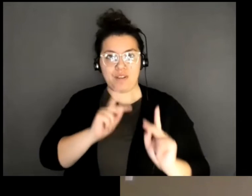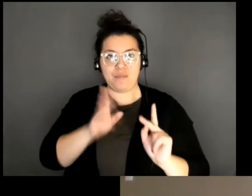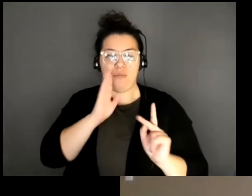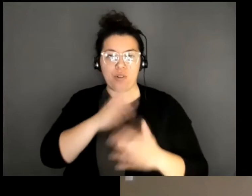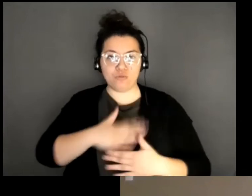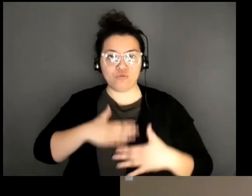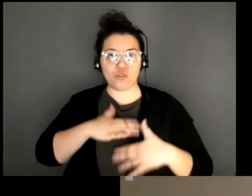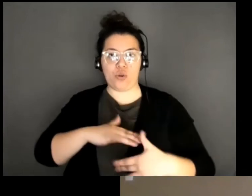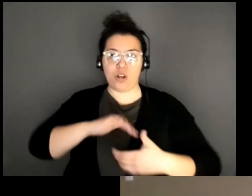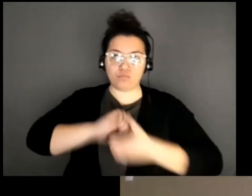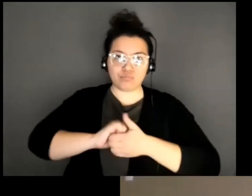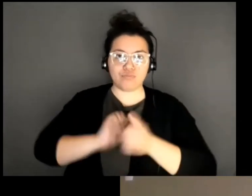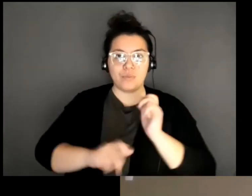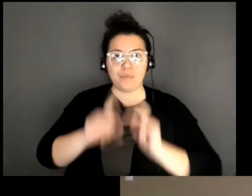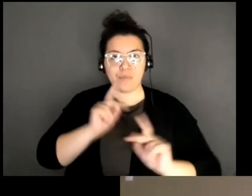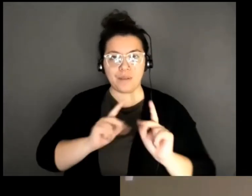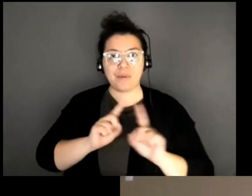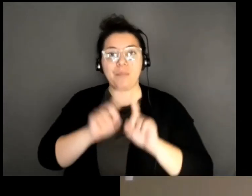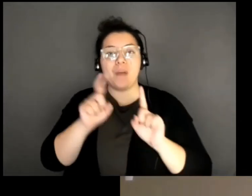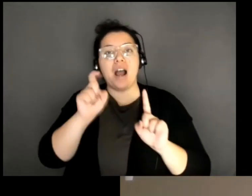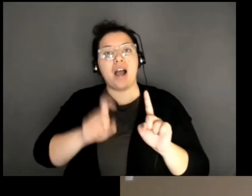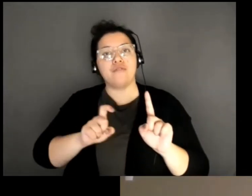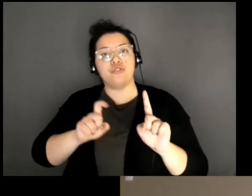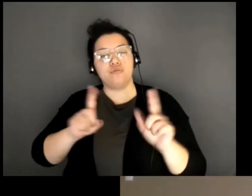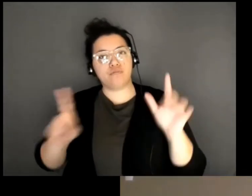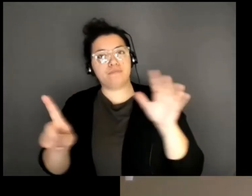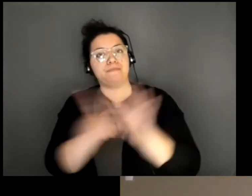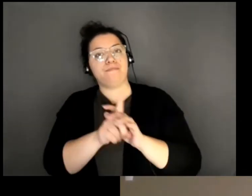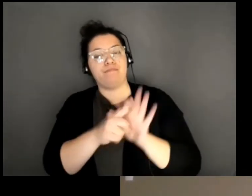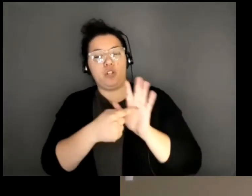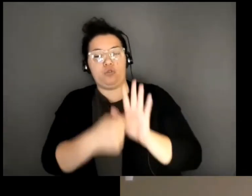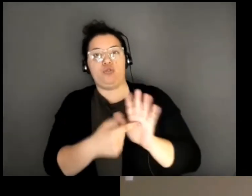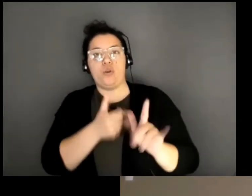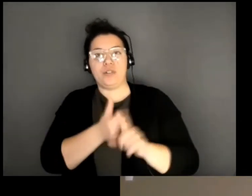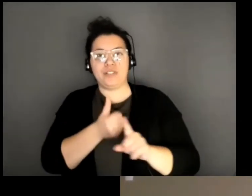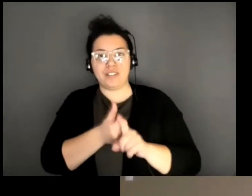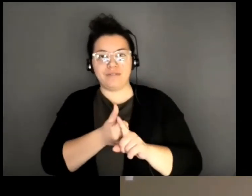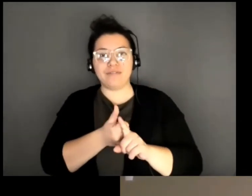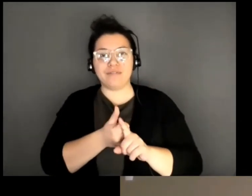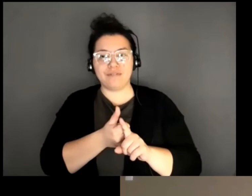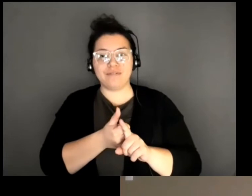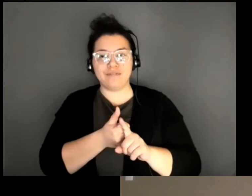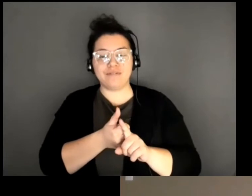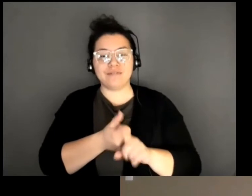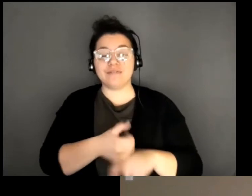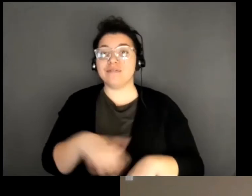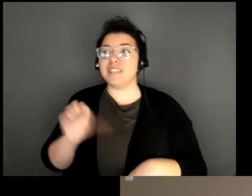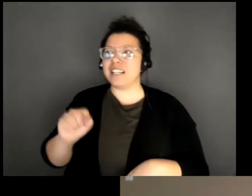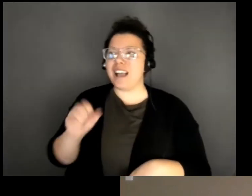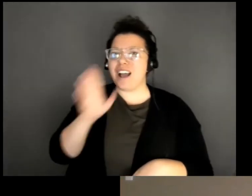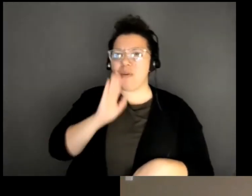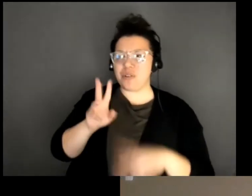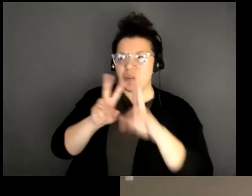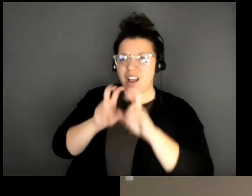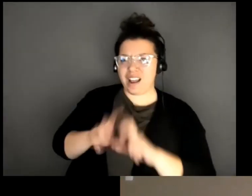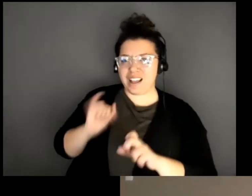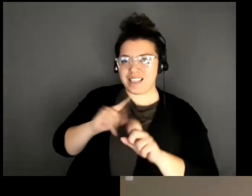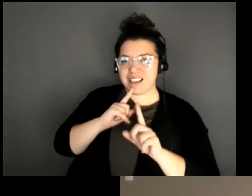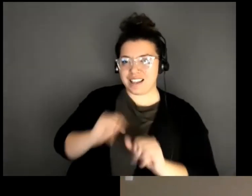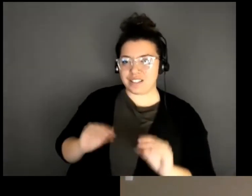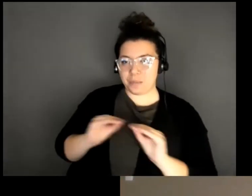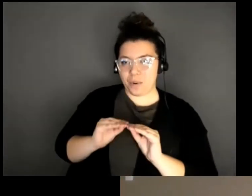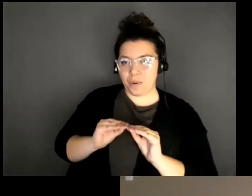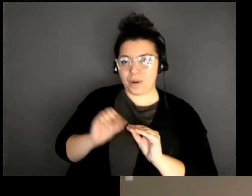put yourself out there. That's great. And let's go inside your answer just a little bit more. So we walk into that